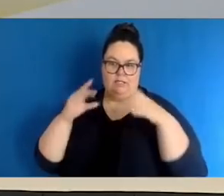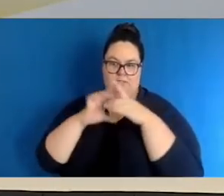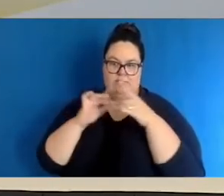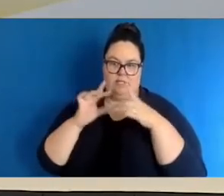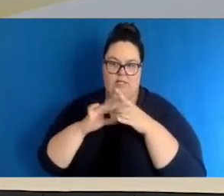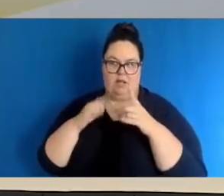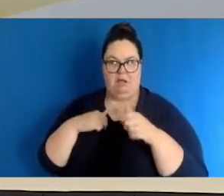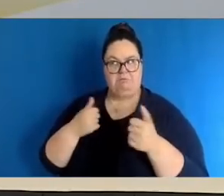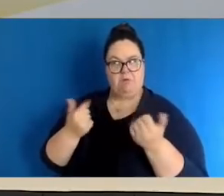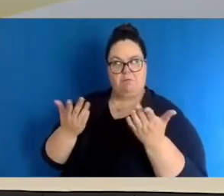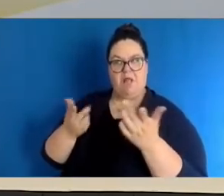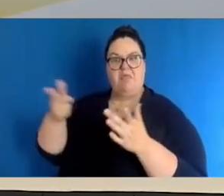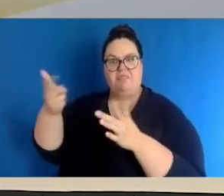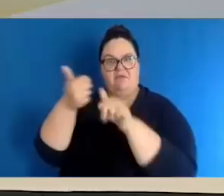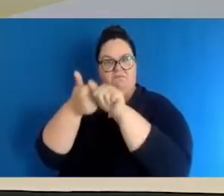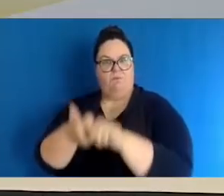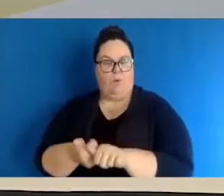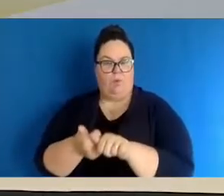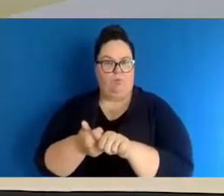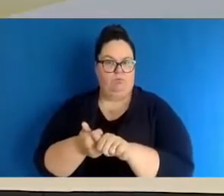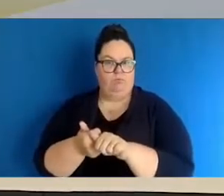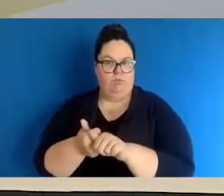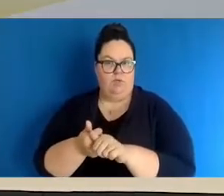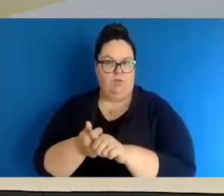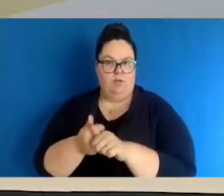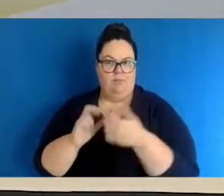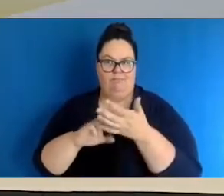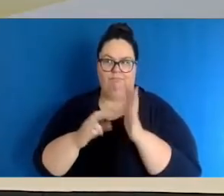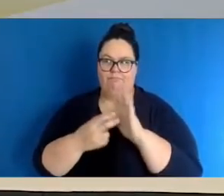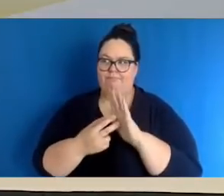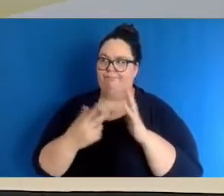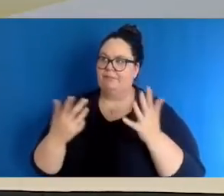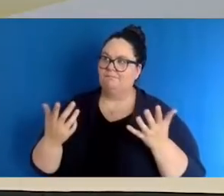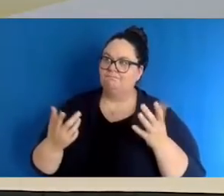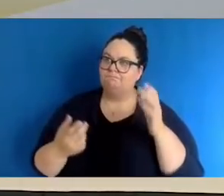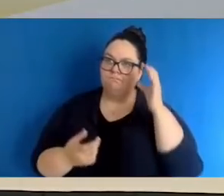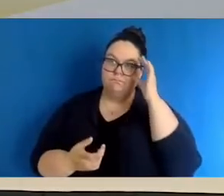place. So I think somehow that,